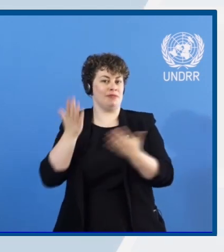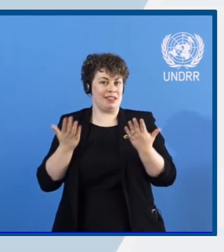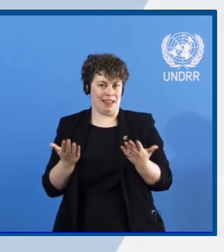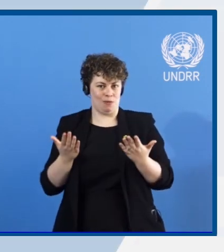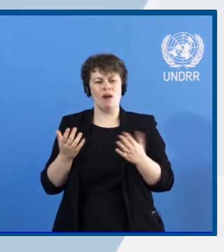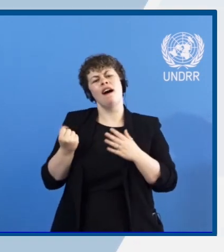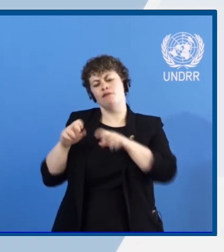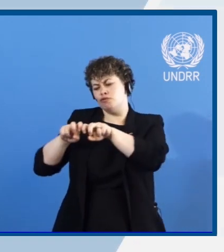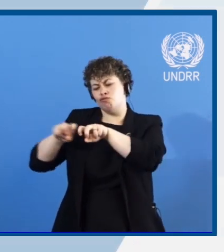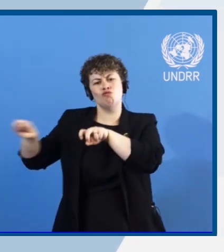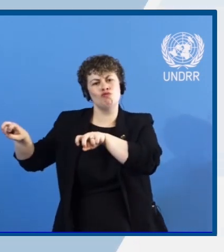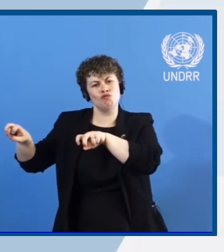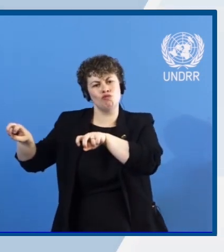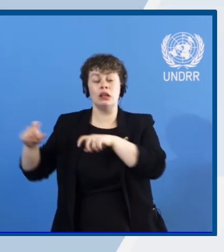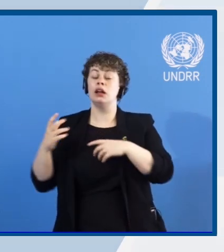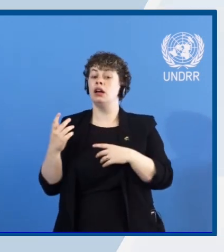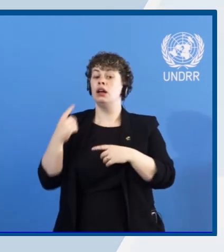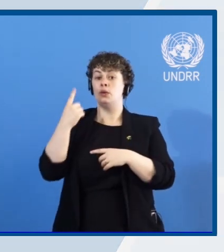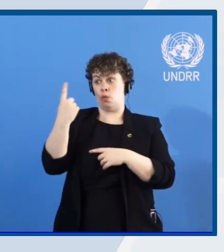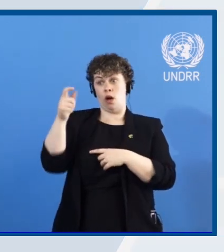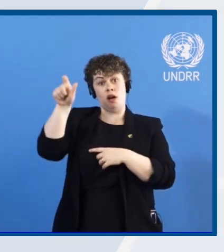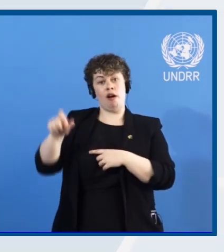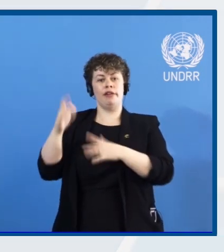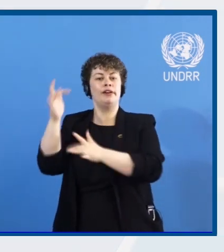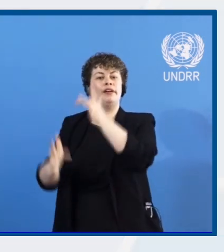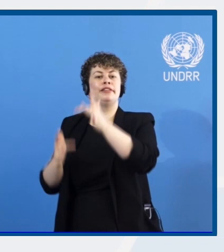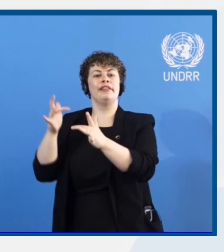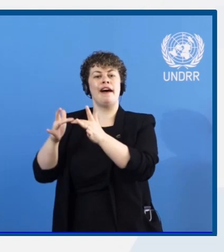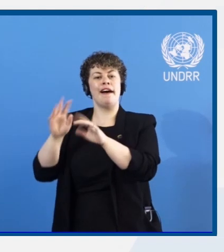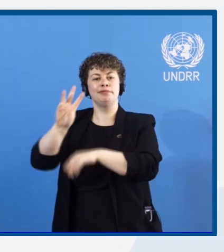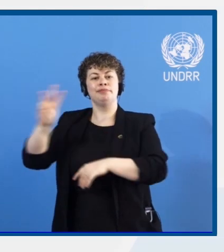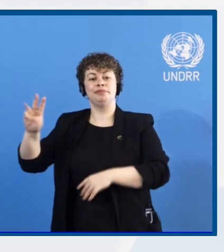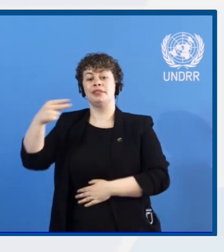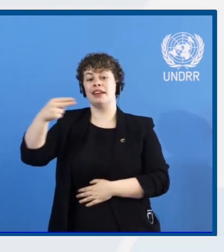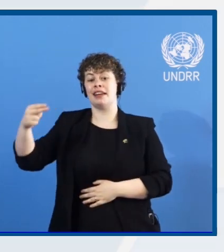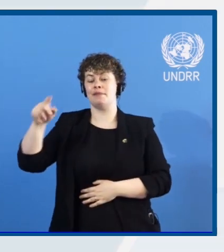We have with us online Ms. Tita Maya, Director General